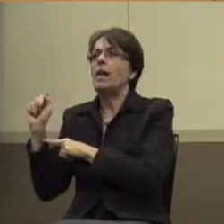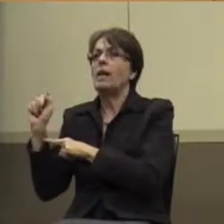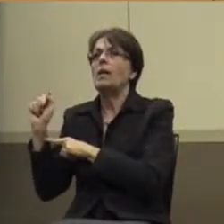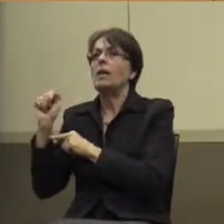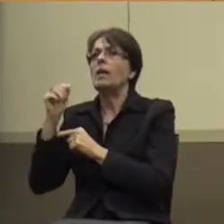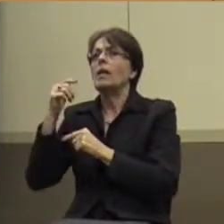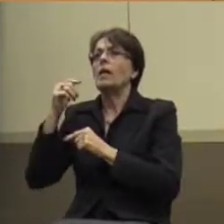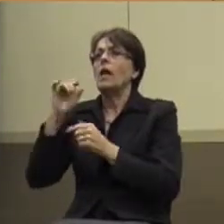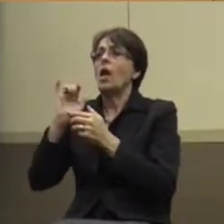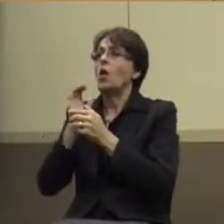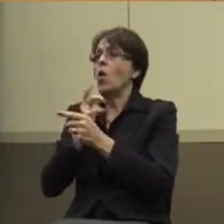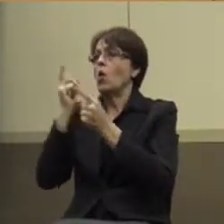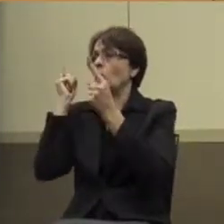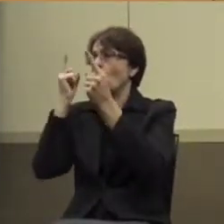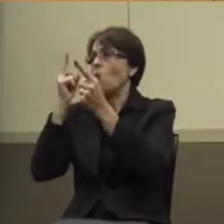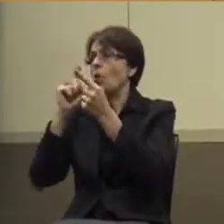back